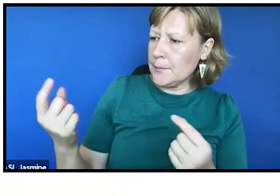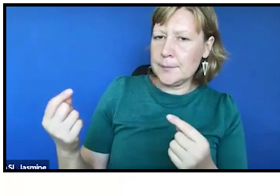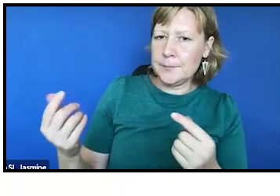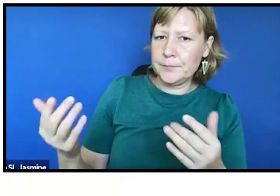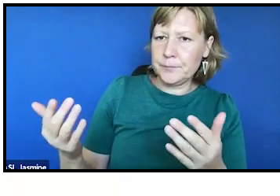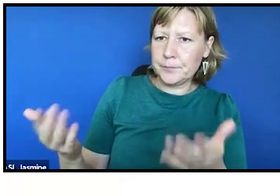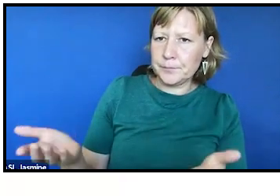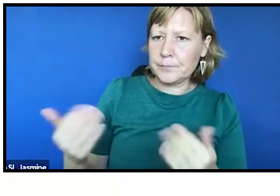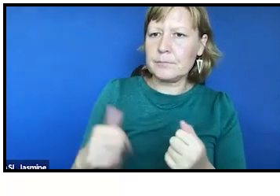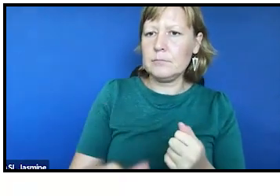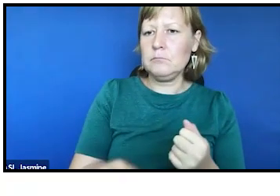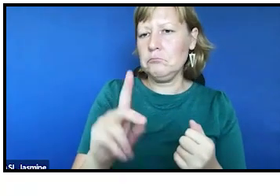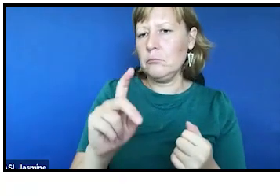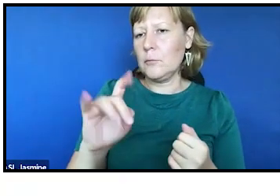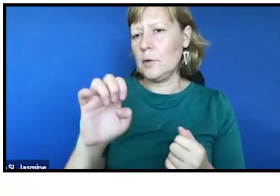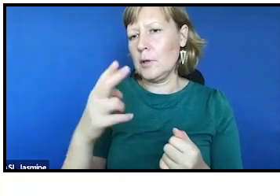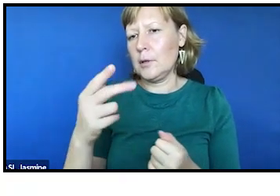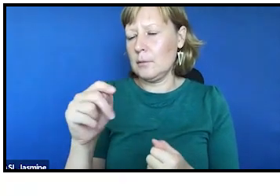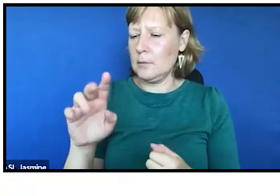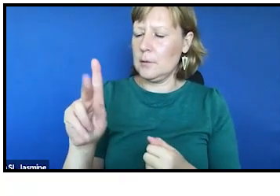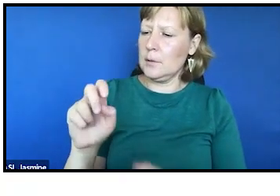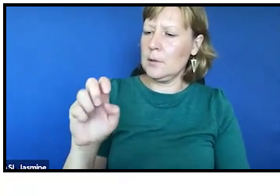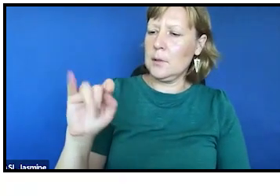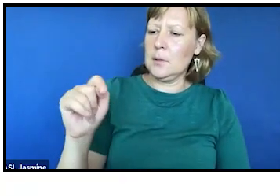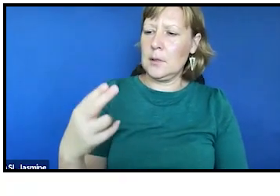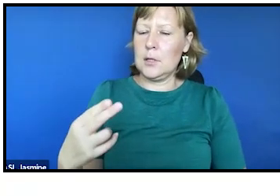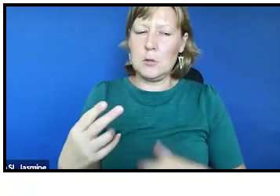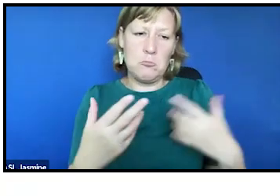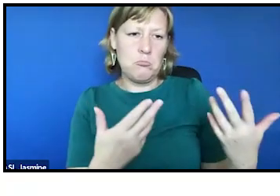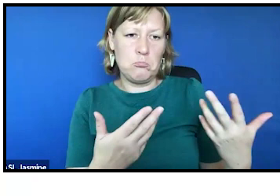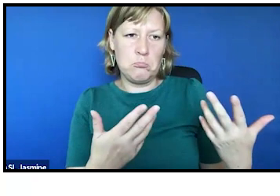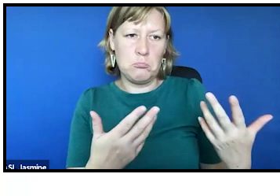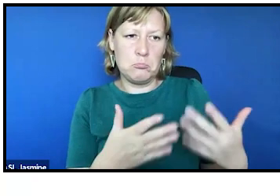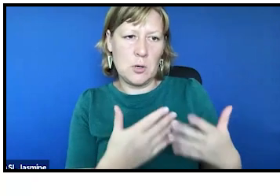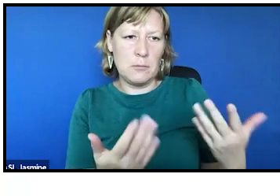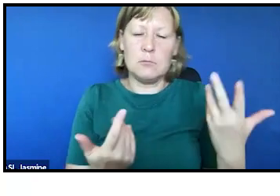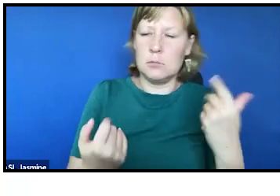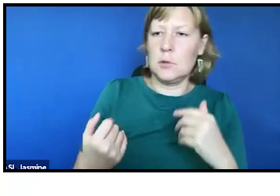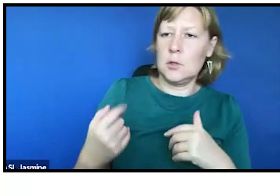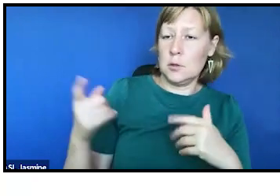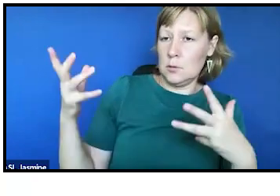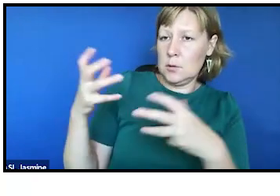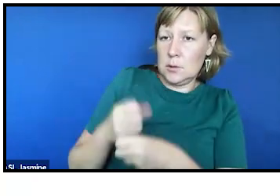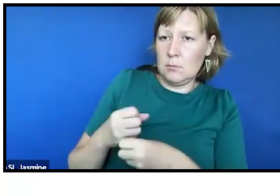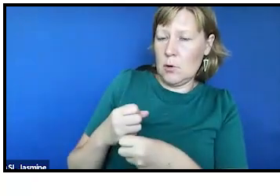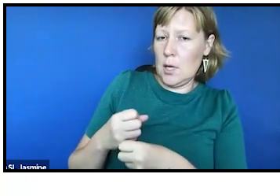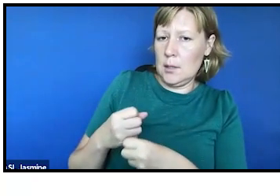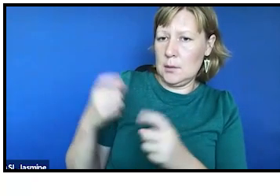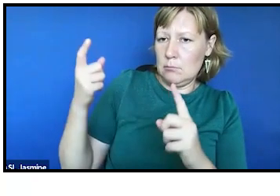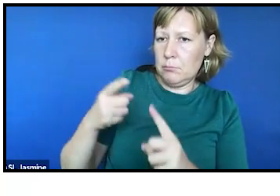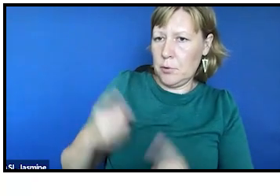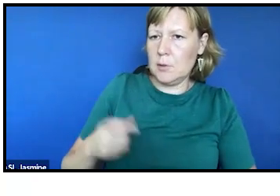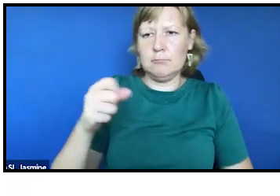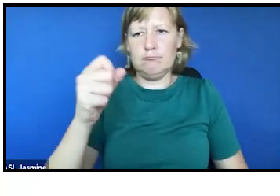Just whatever. You want to just summarize this, Keith? Yeah, just summarize